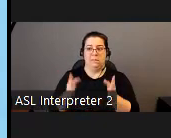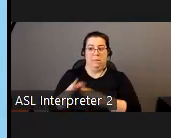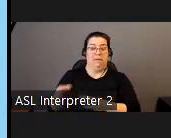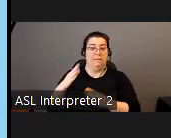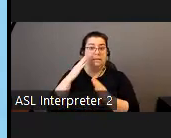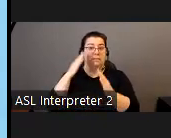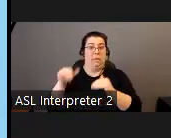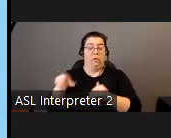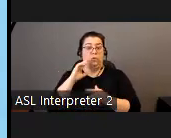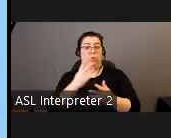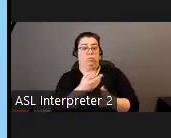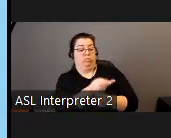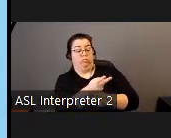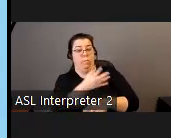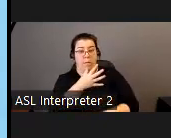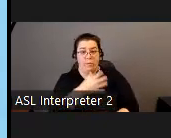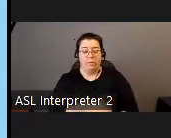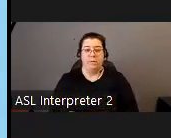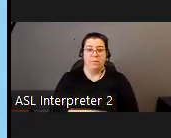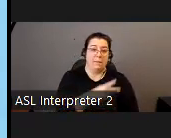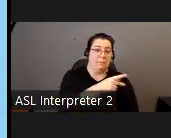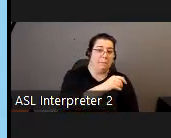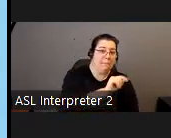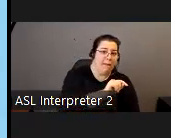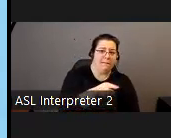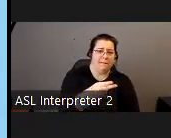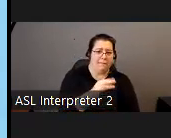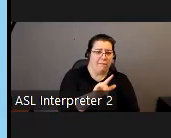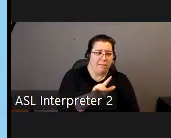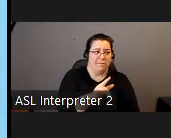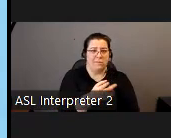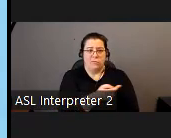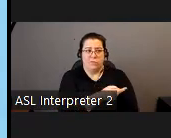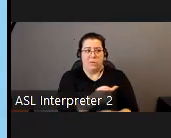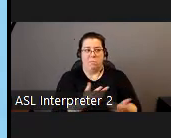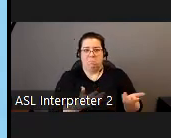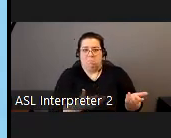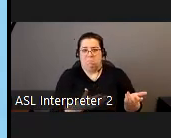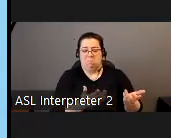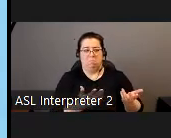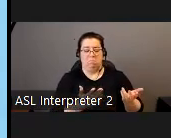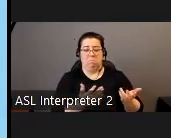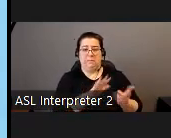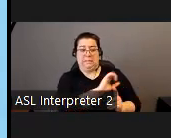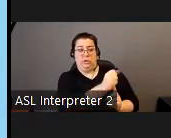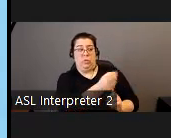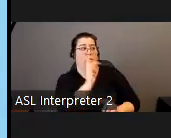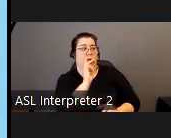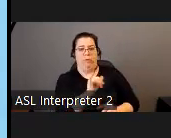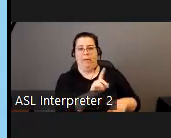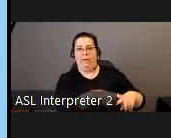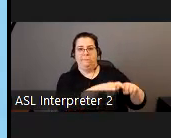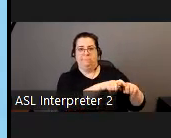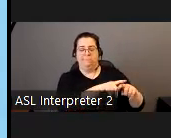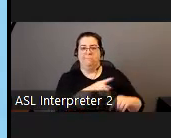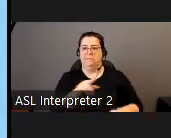the situation is with Pat and Phil at this point, but just dealing with her, the issues around her mother